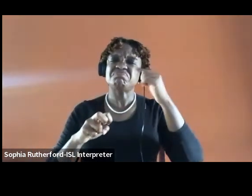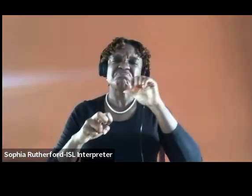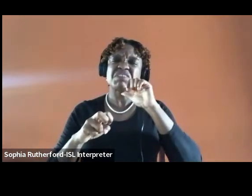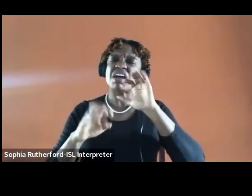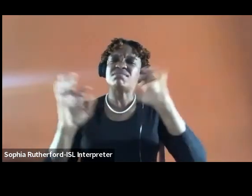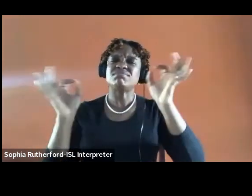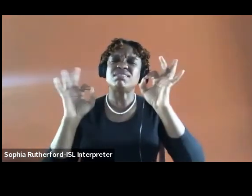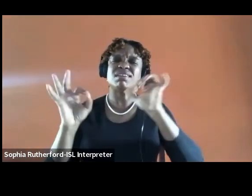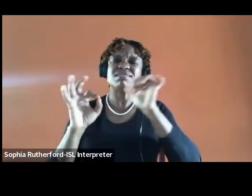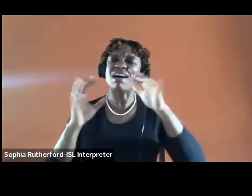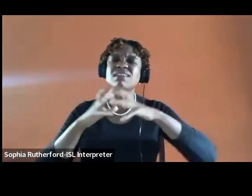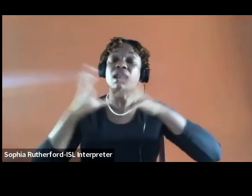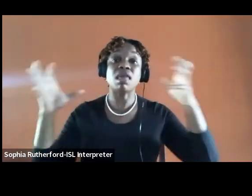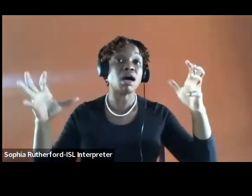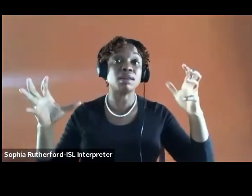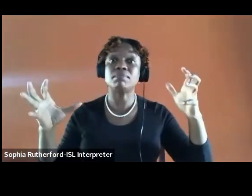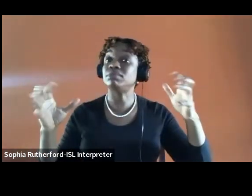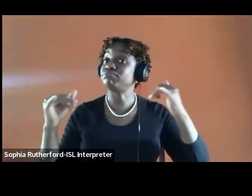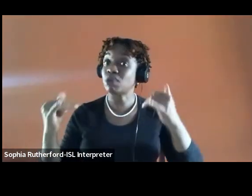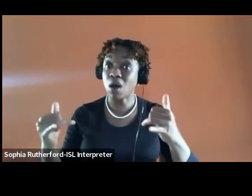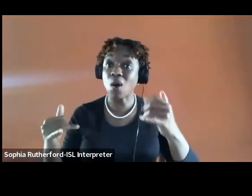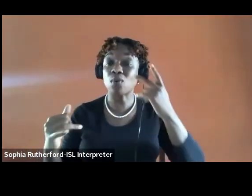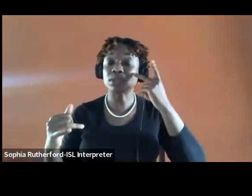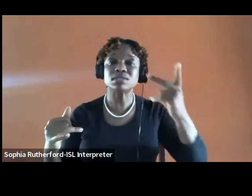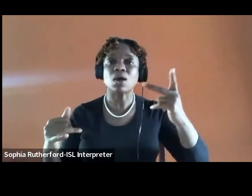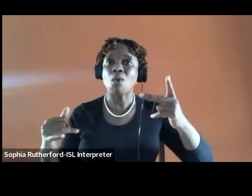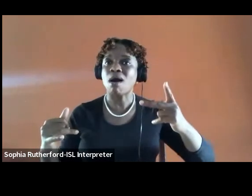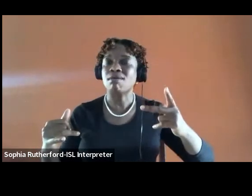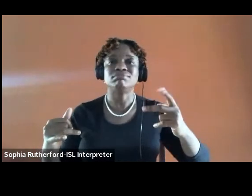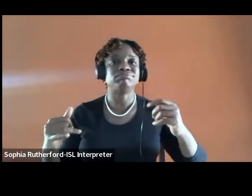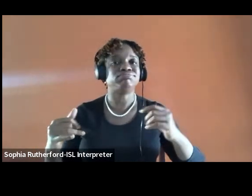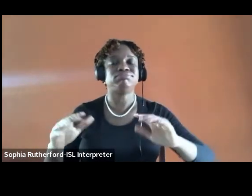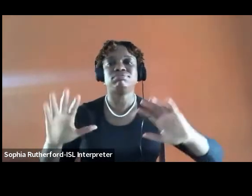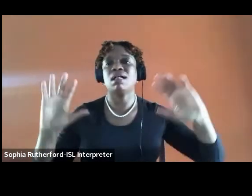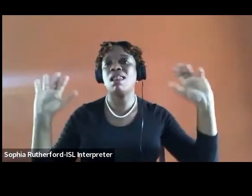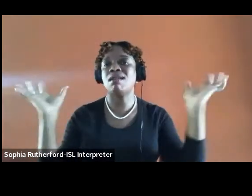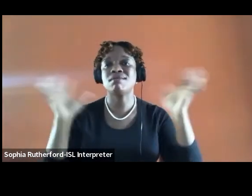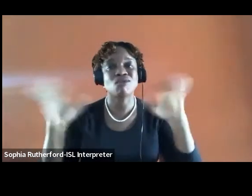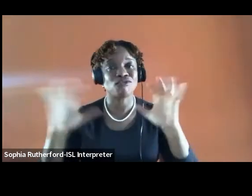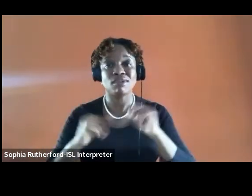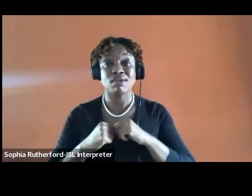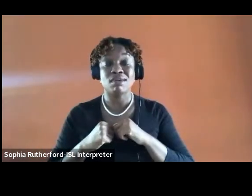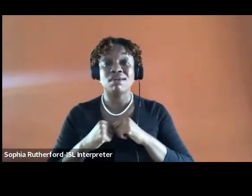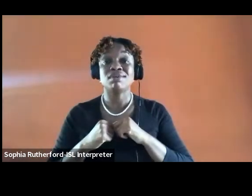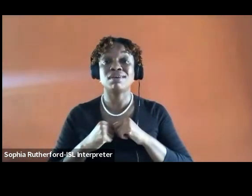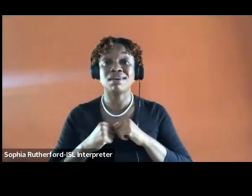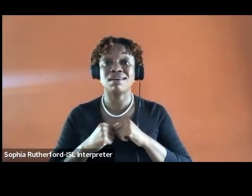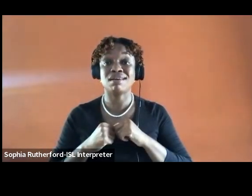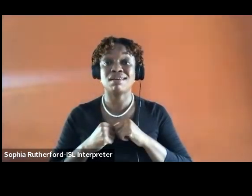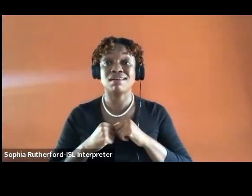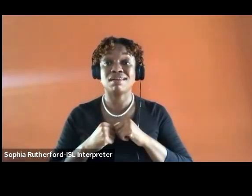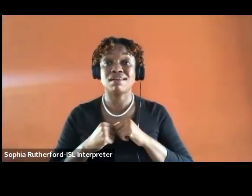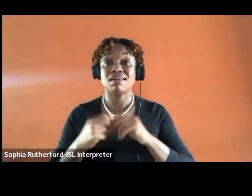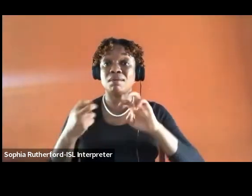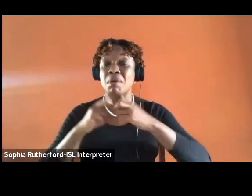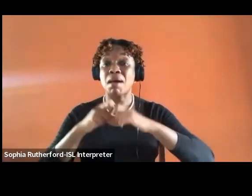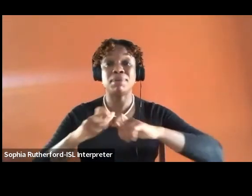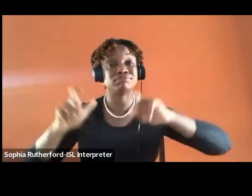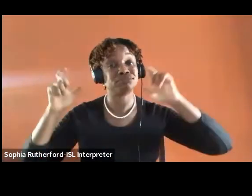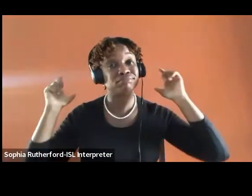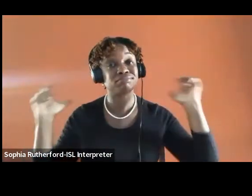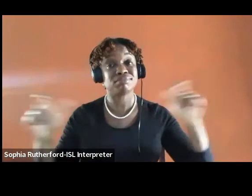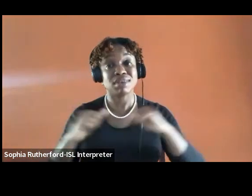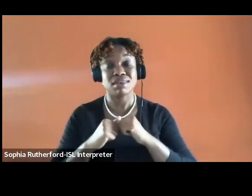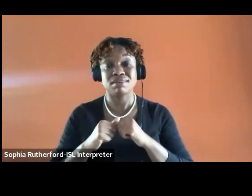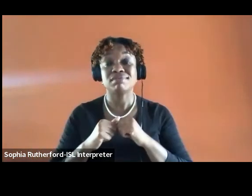right now. But we have examined the issues that we can relate to, and we have examined issues that we did not